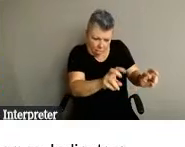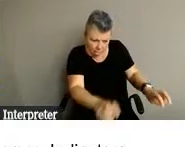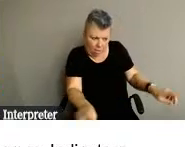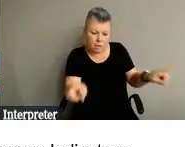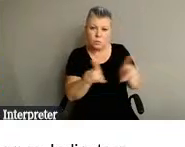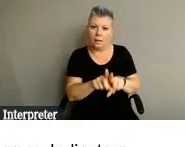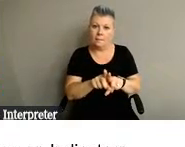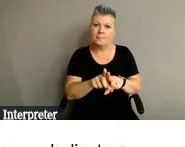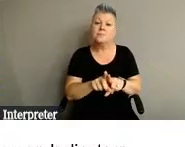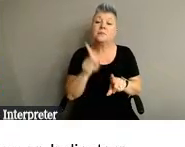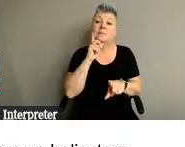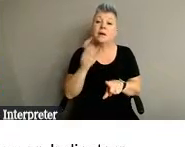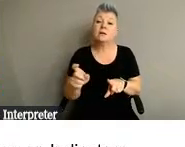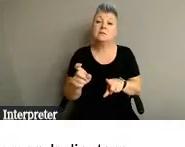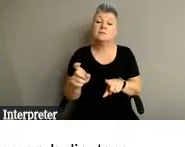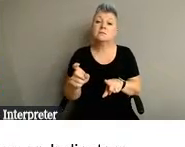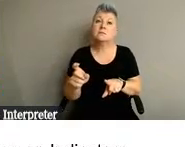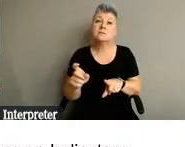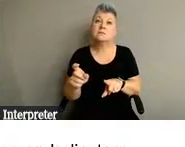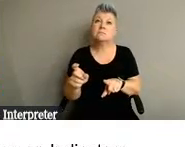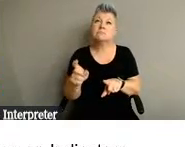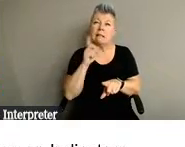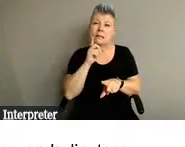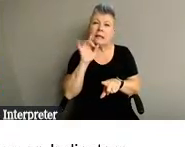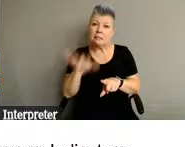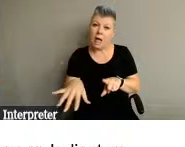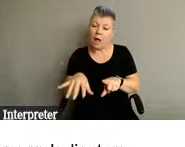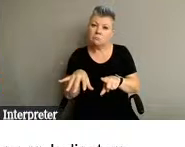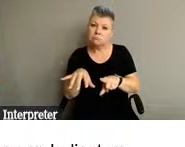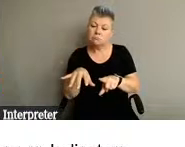Because I think that permeates